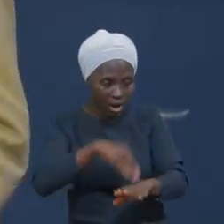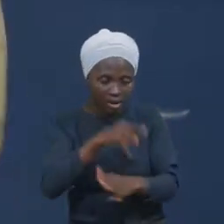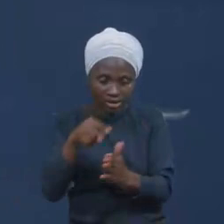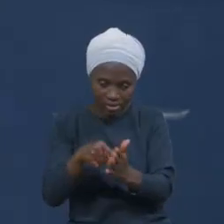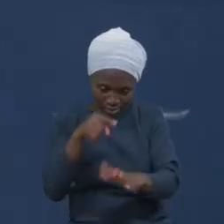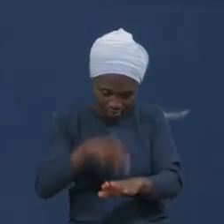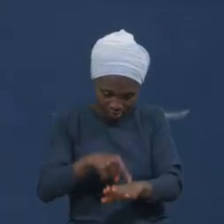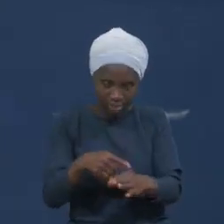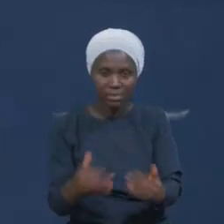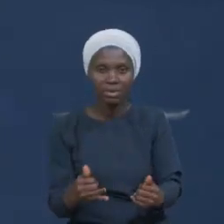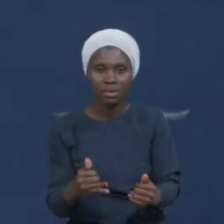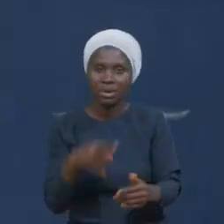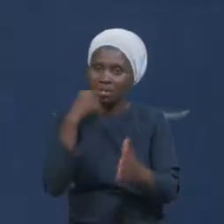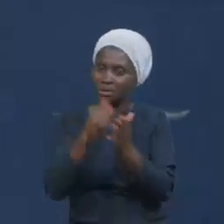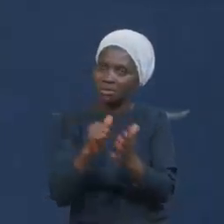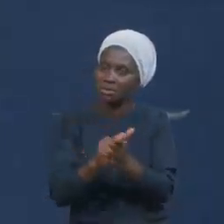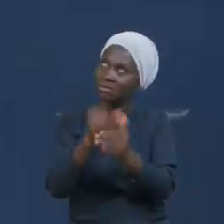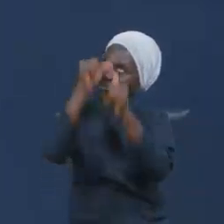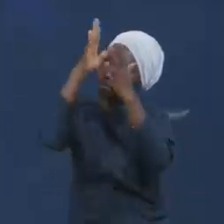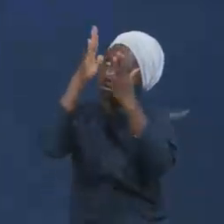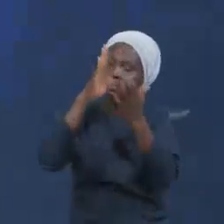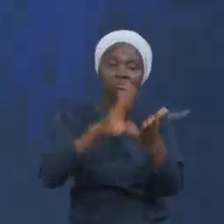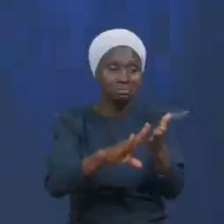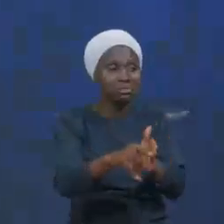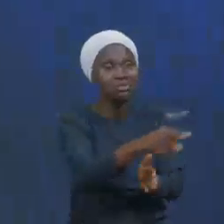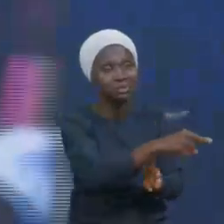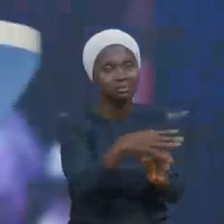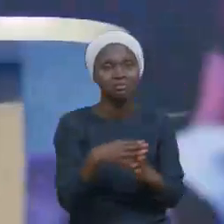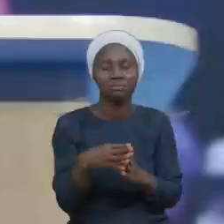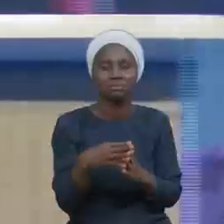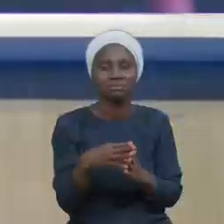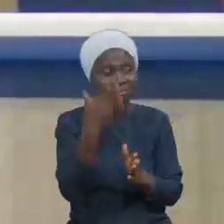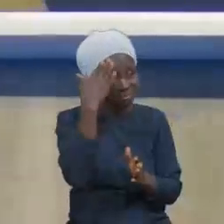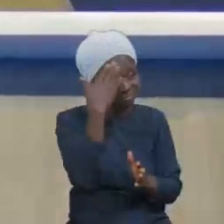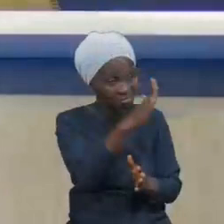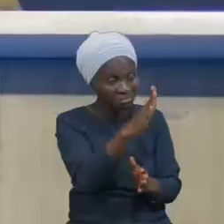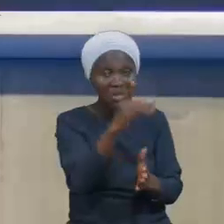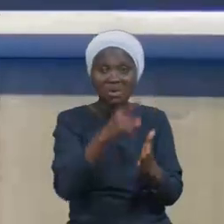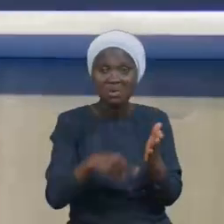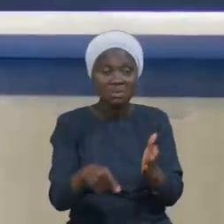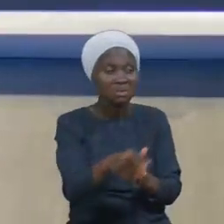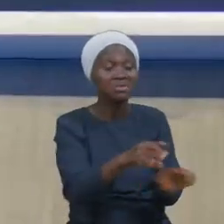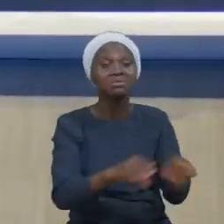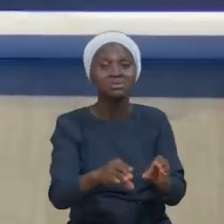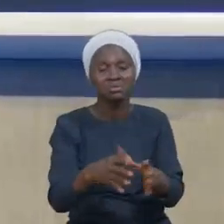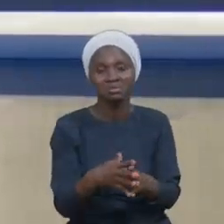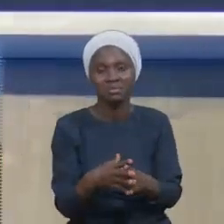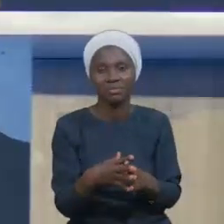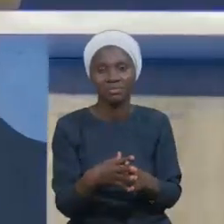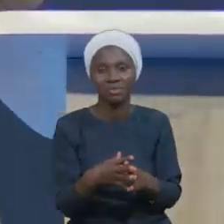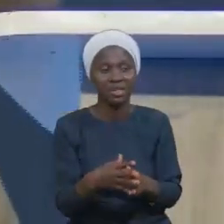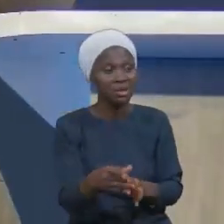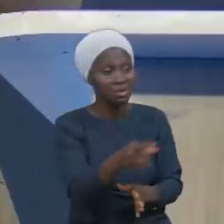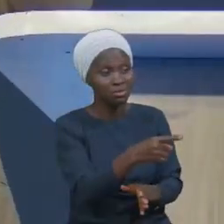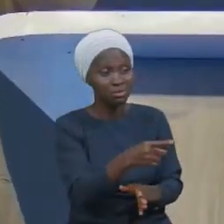time, he said, Father, forgive them, they know not what they do. Those